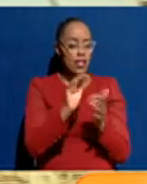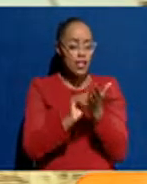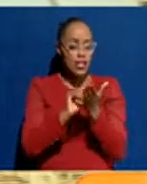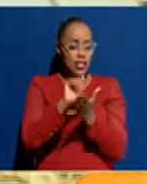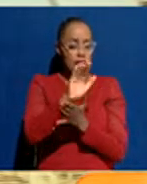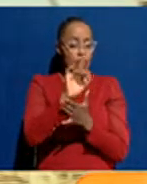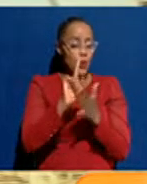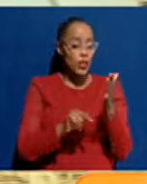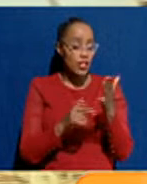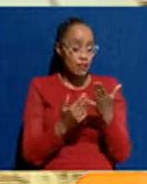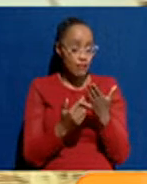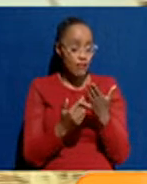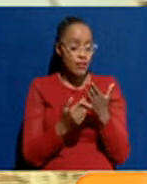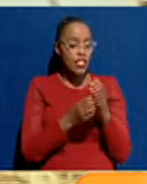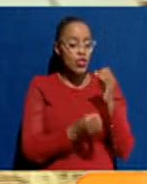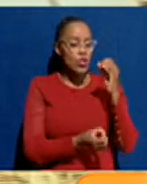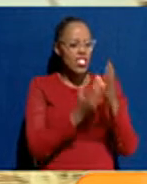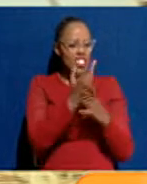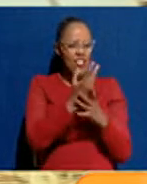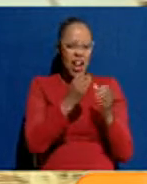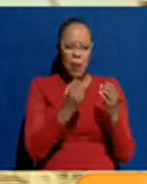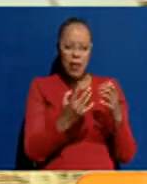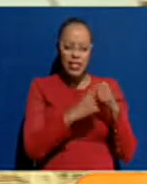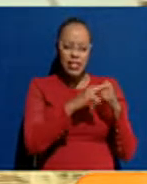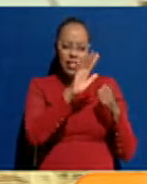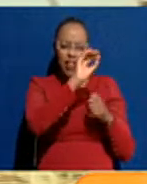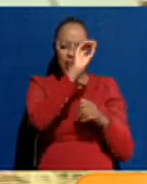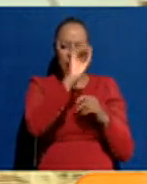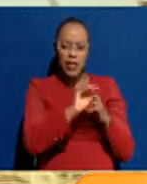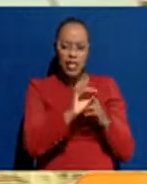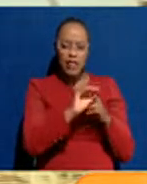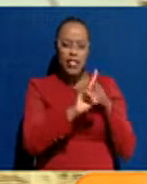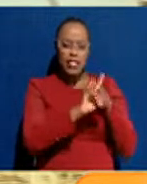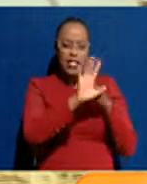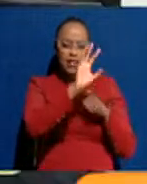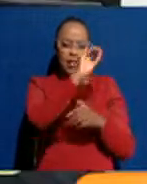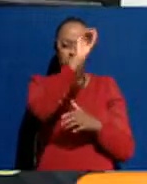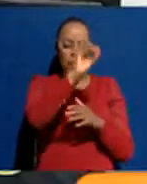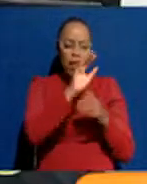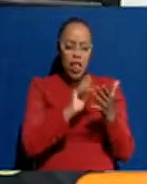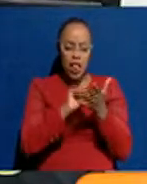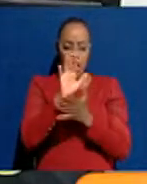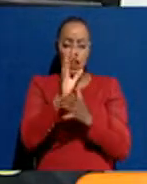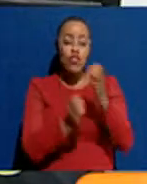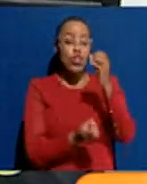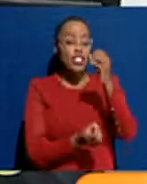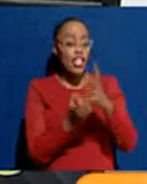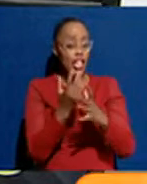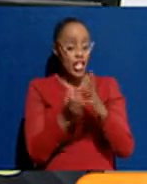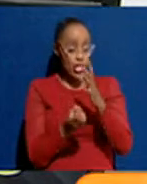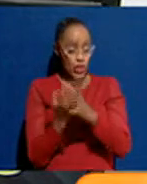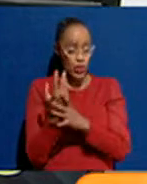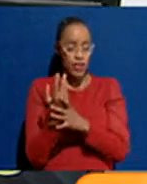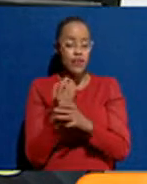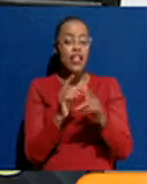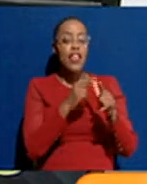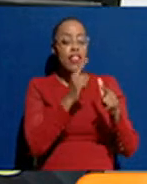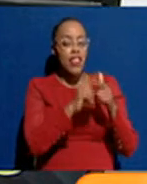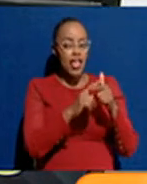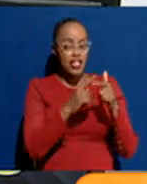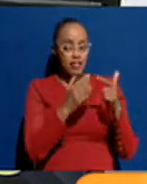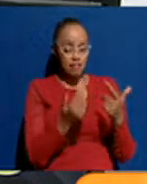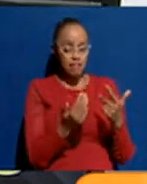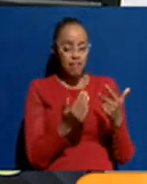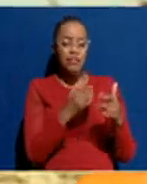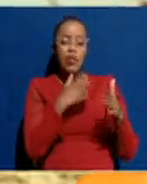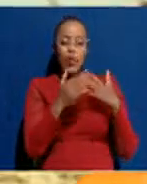generation. What percentage? 65. 65%. 65% goes to generation. Mm-hmm. And of